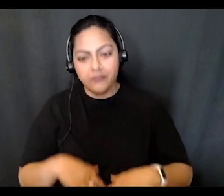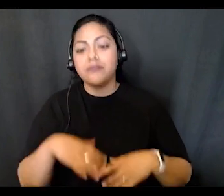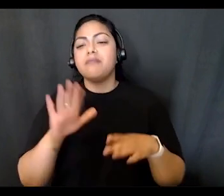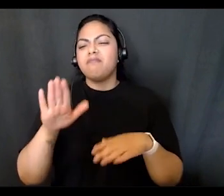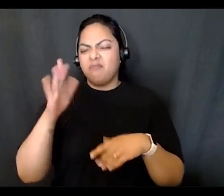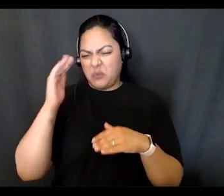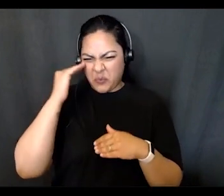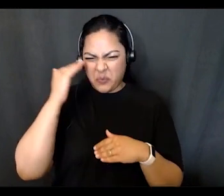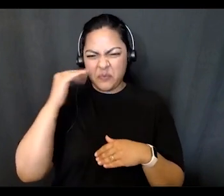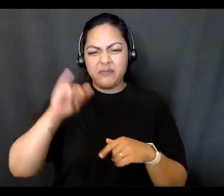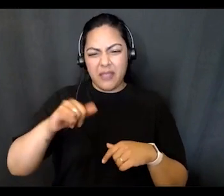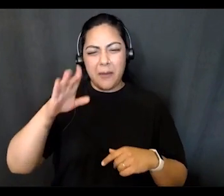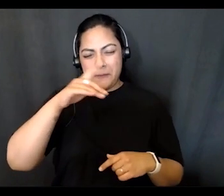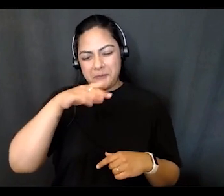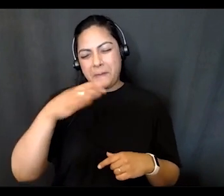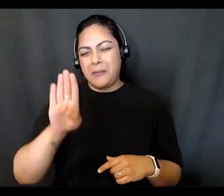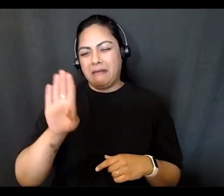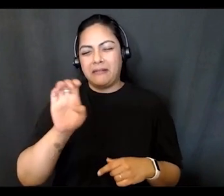organization. And